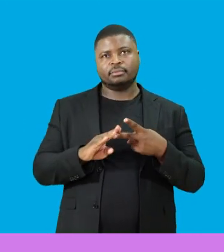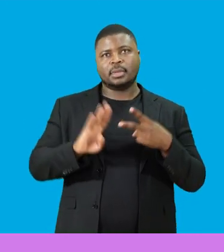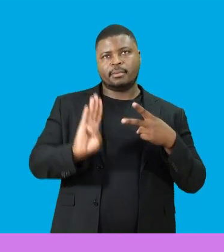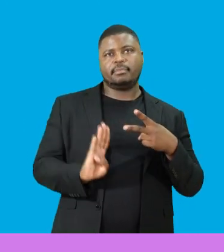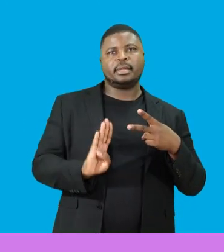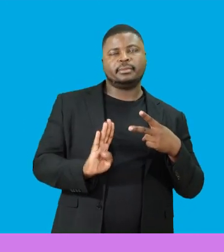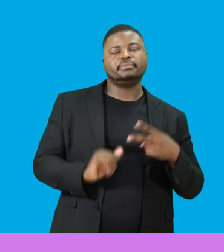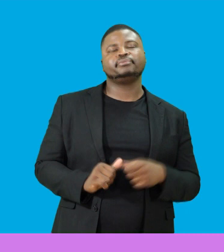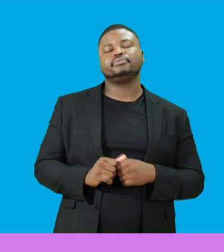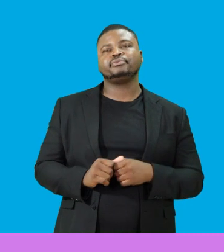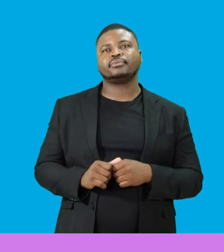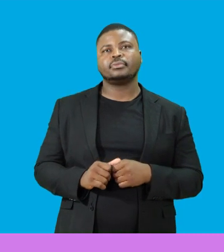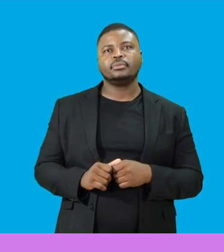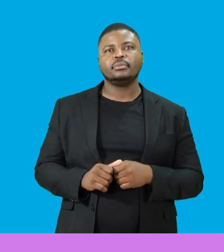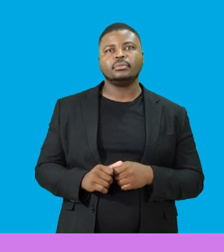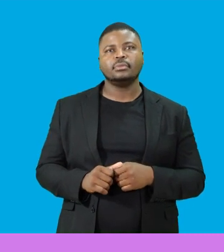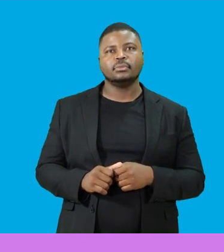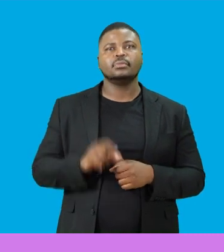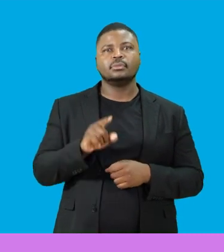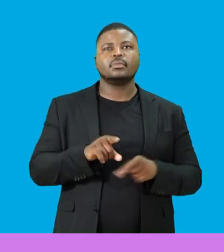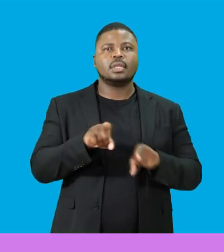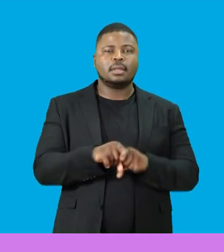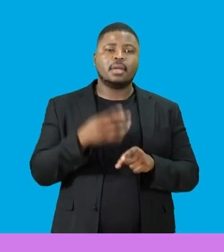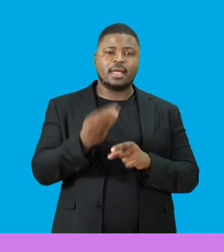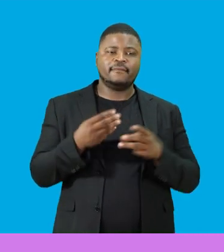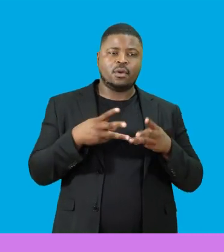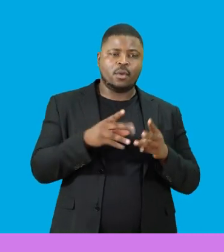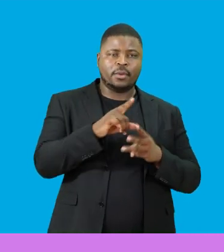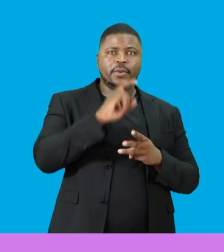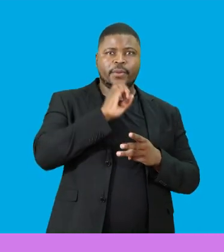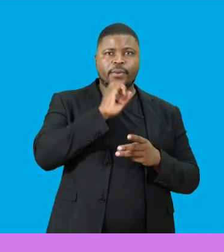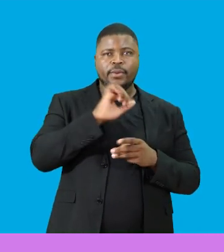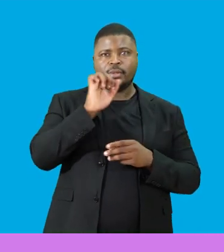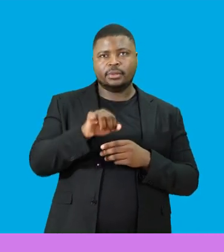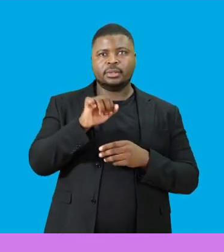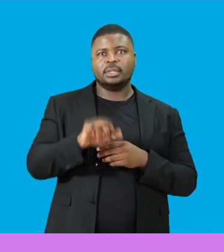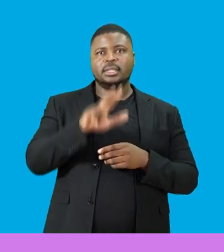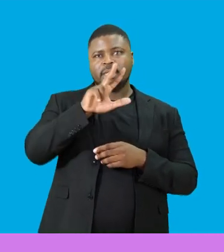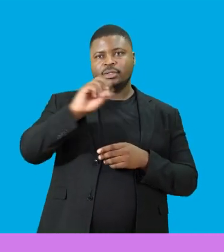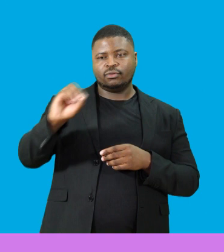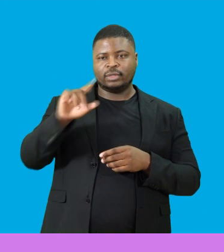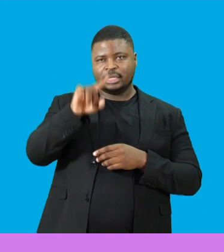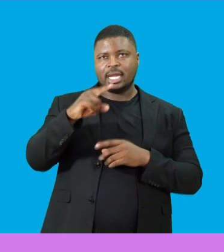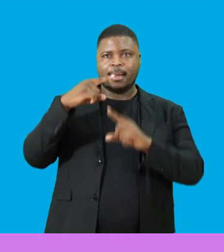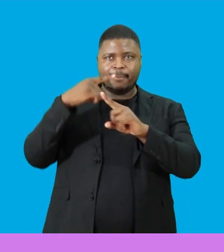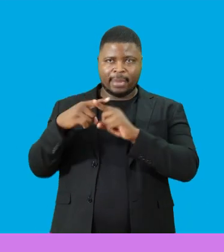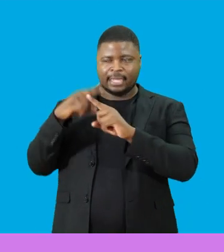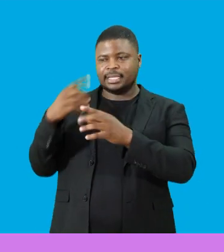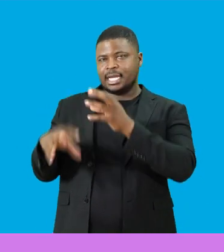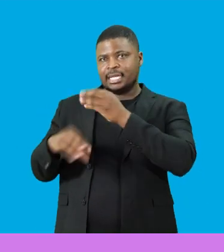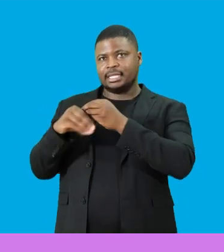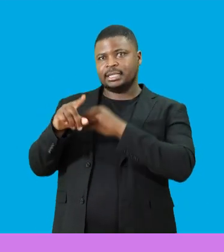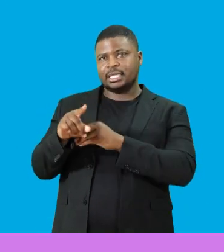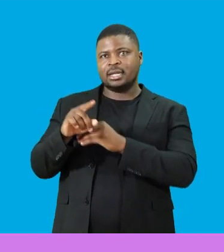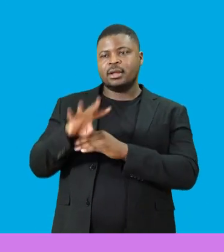for A. Then we go for taxi B. We are given the formula to use. There's a fixed cost of 800 Rand